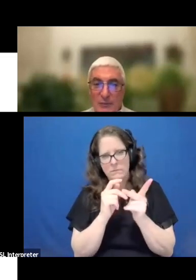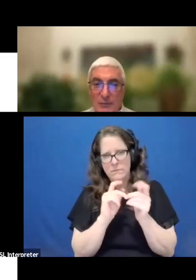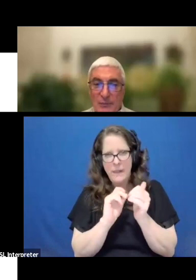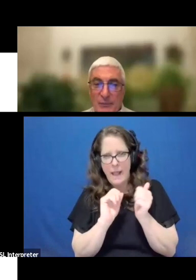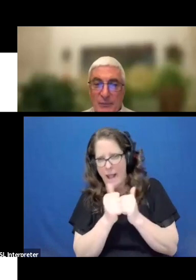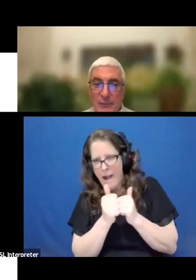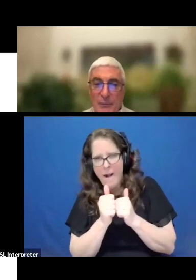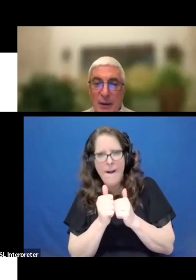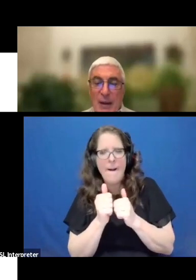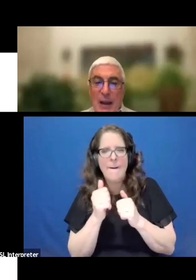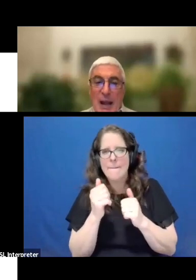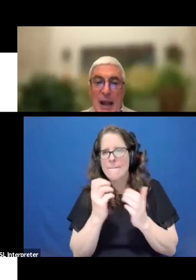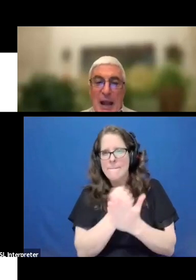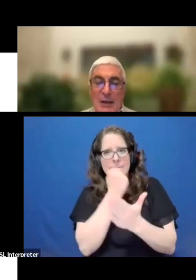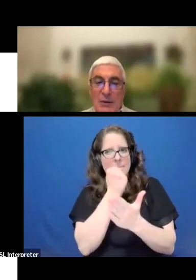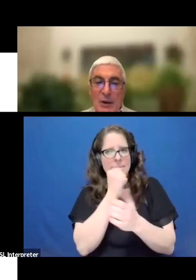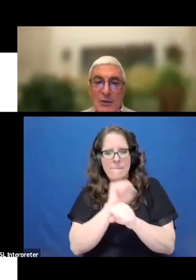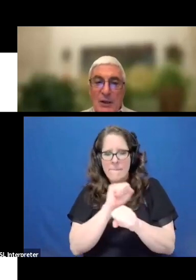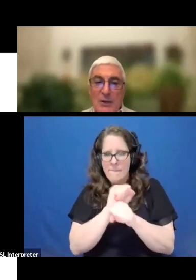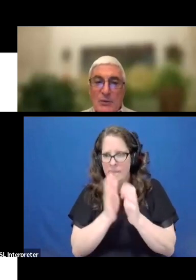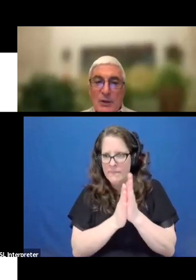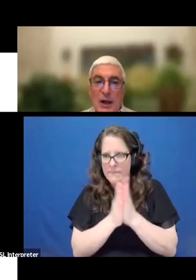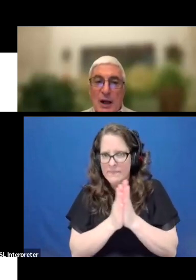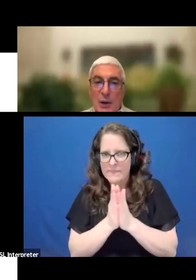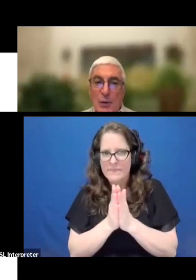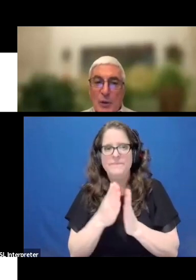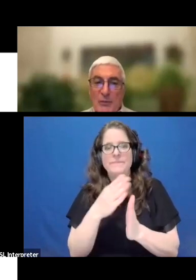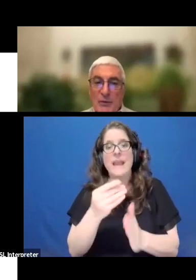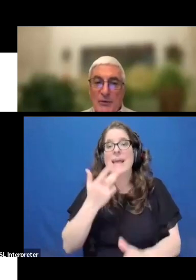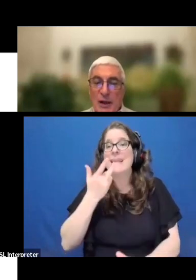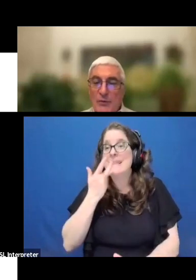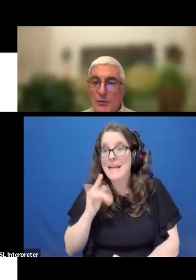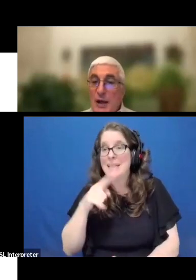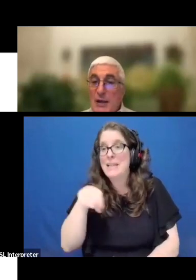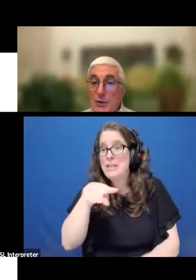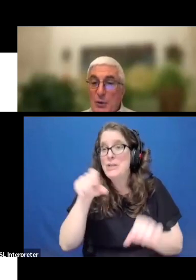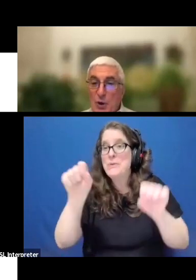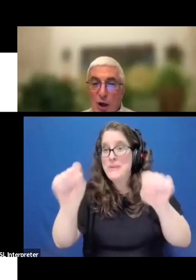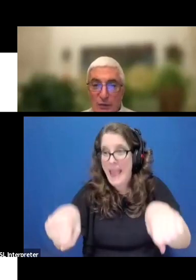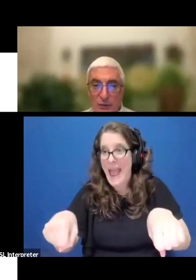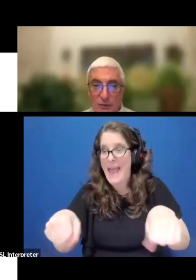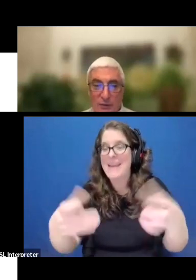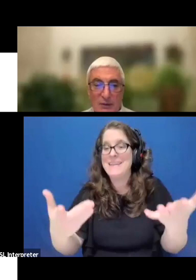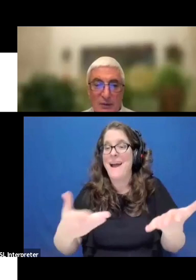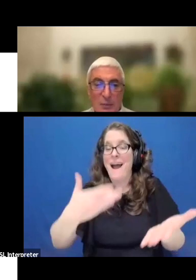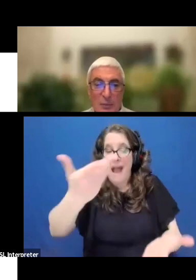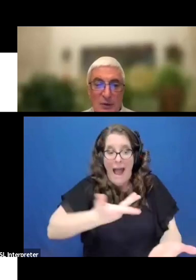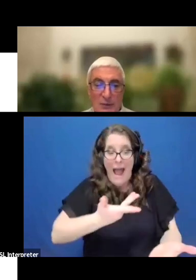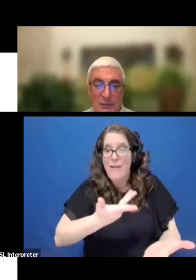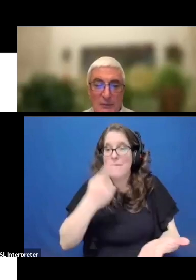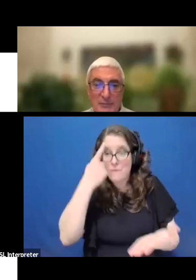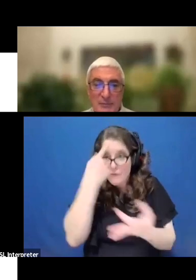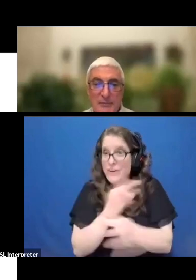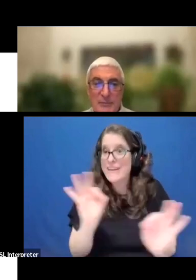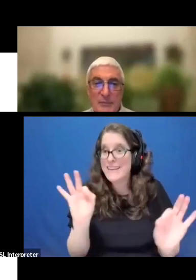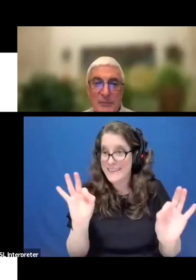effectively. And luckily, you can hire a benefits counselor at no cost. Next slide,